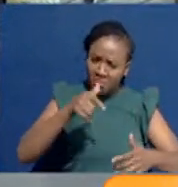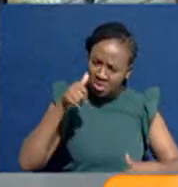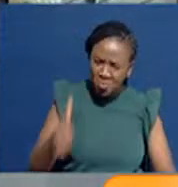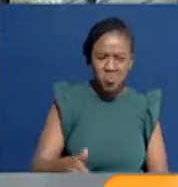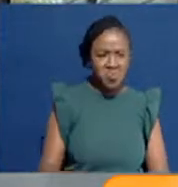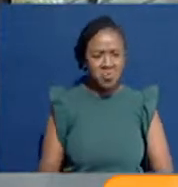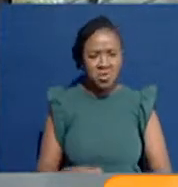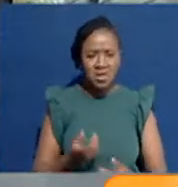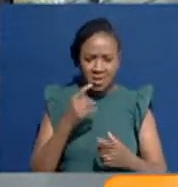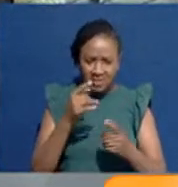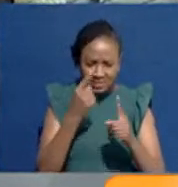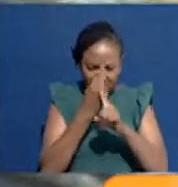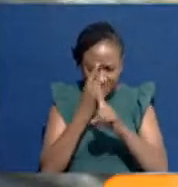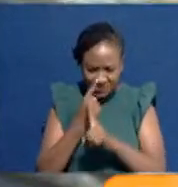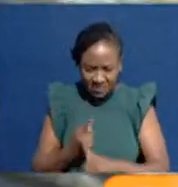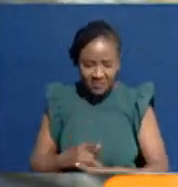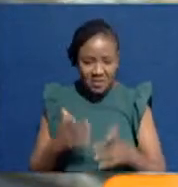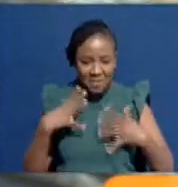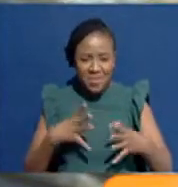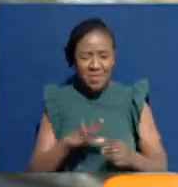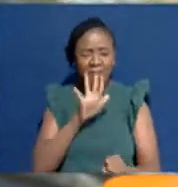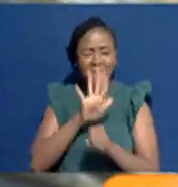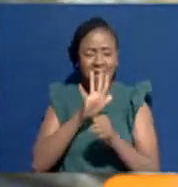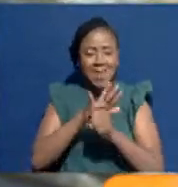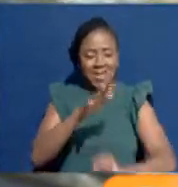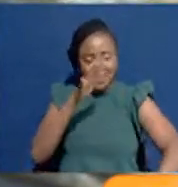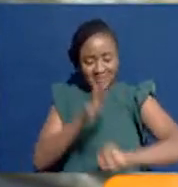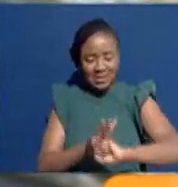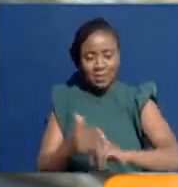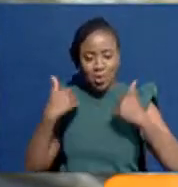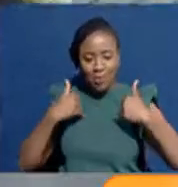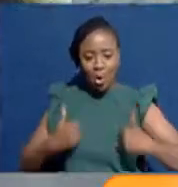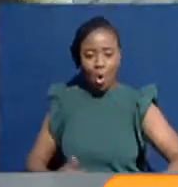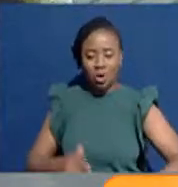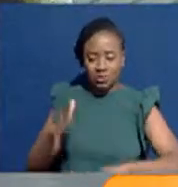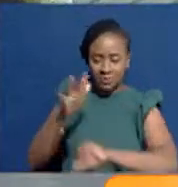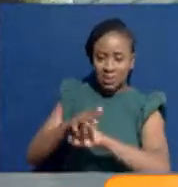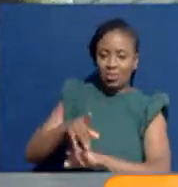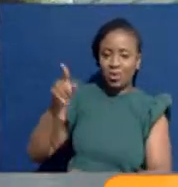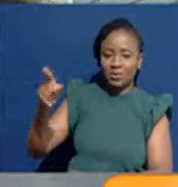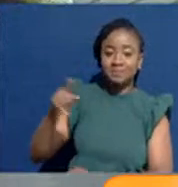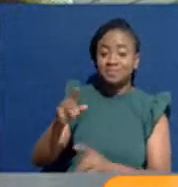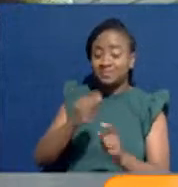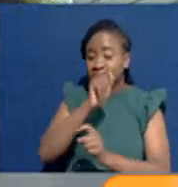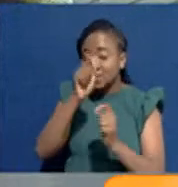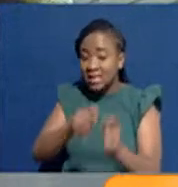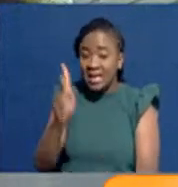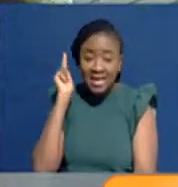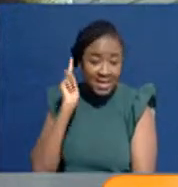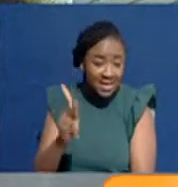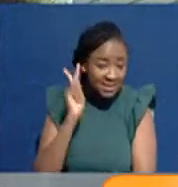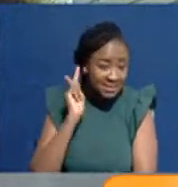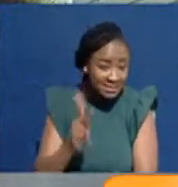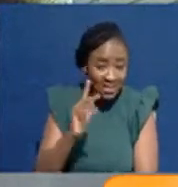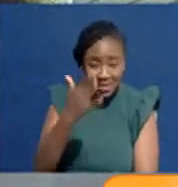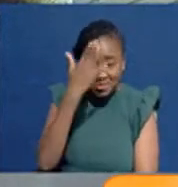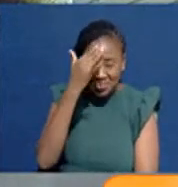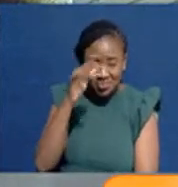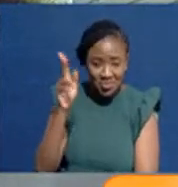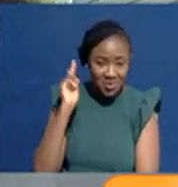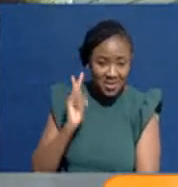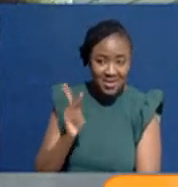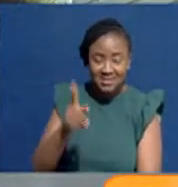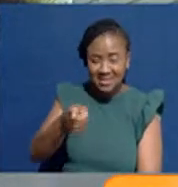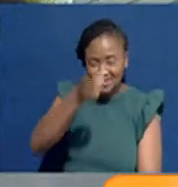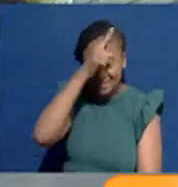to convince several people to my side because they know. Especially Kisi, by the way. You know, okay. Kisi is a village slum. And it's